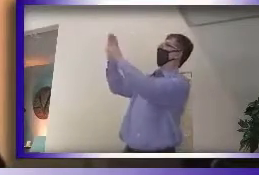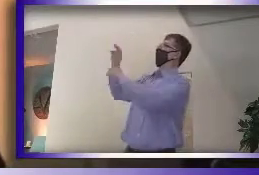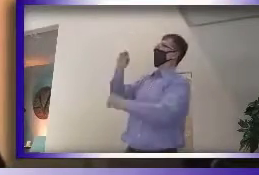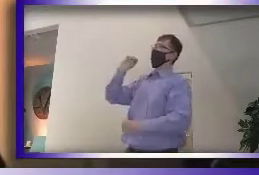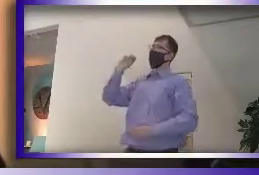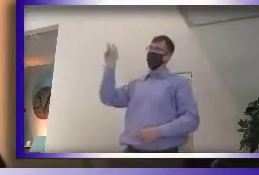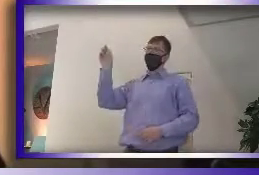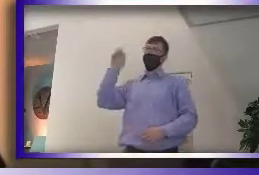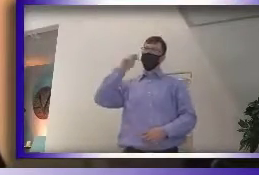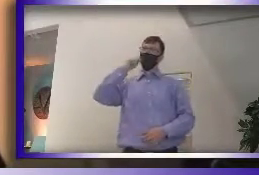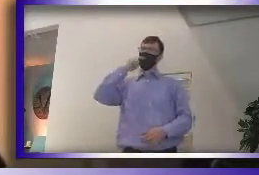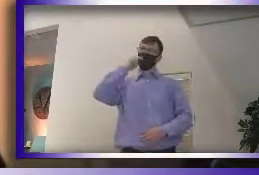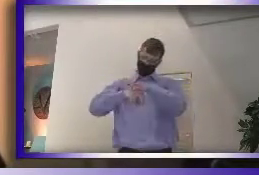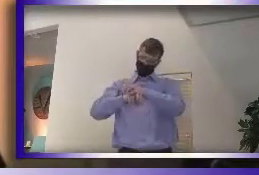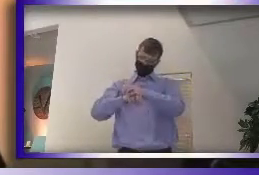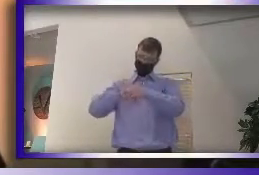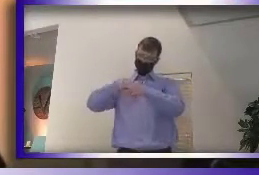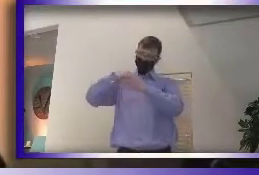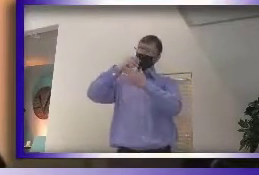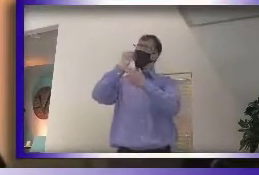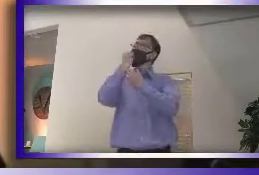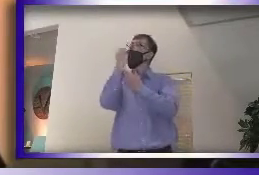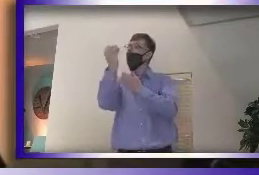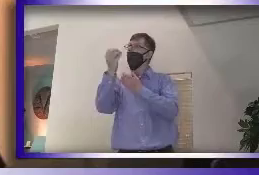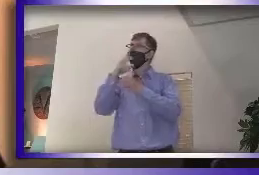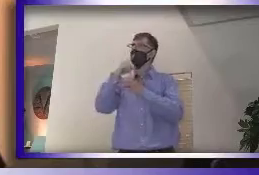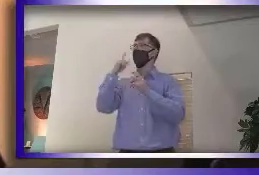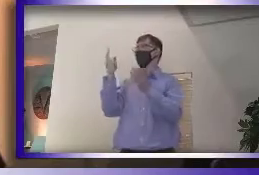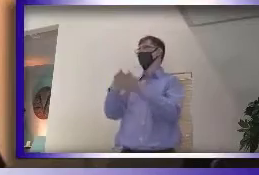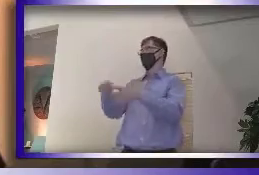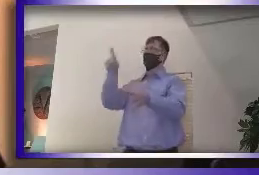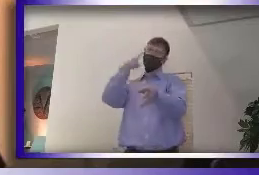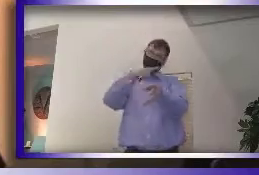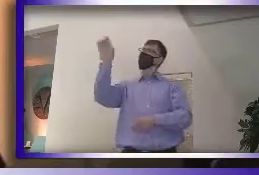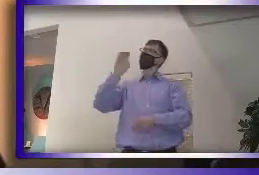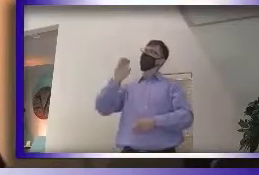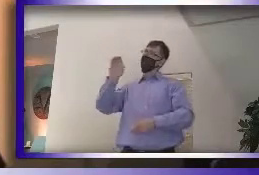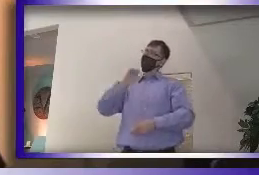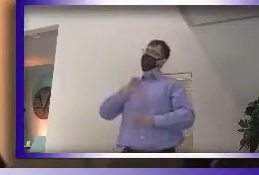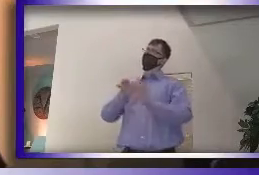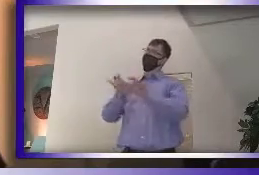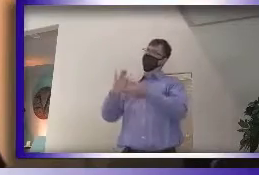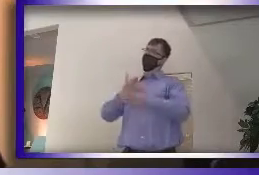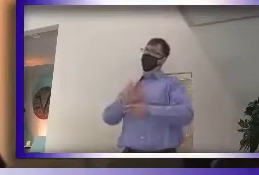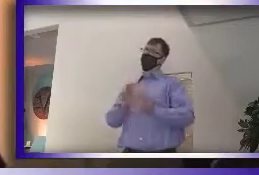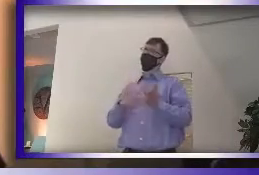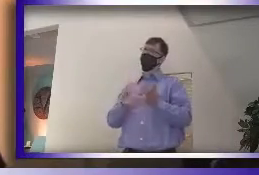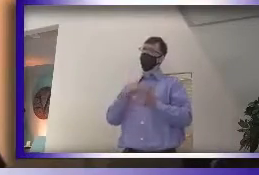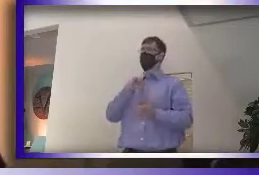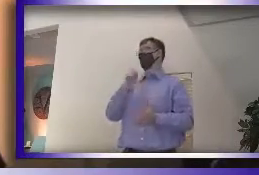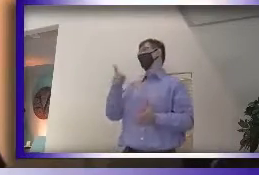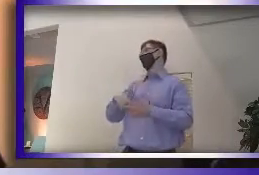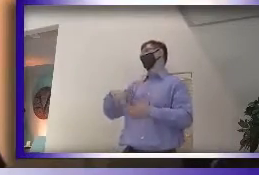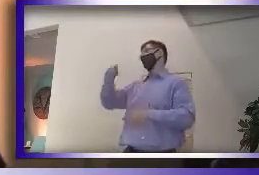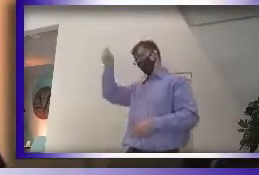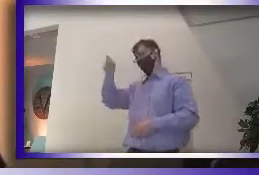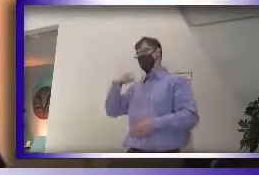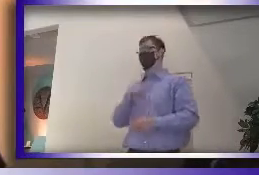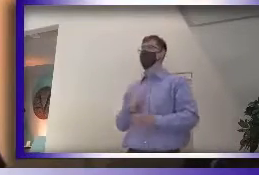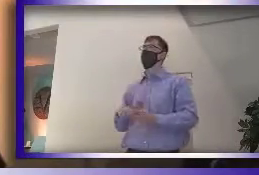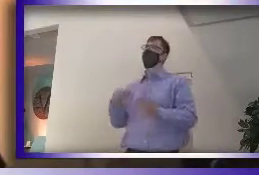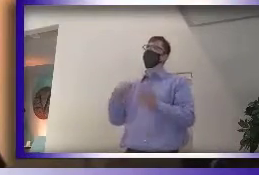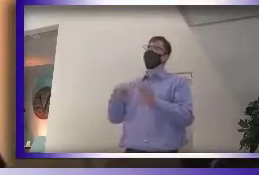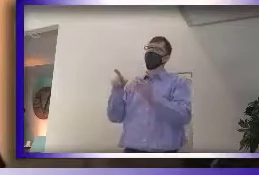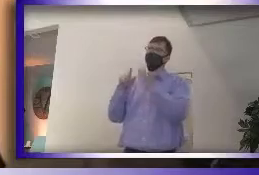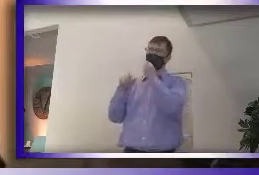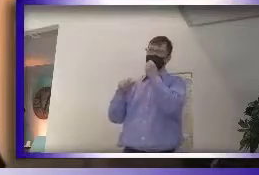were thinking of the right symbol, if you were beyond words, knowing the divine being, that does